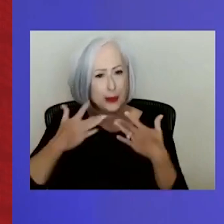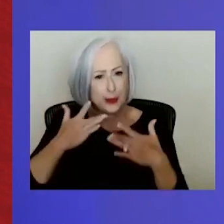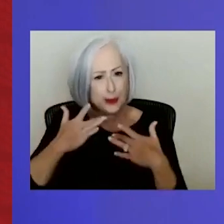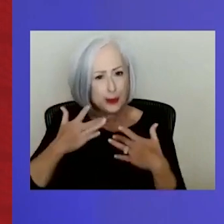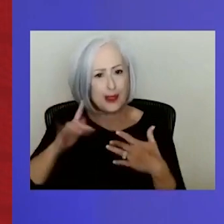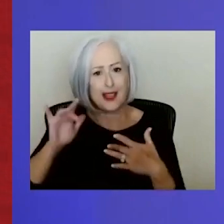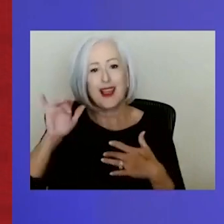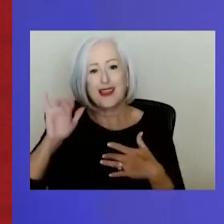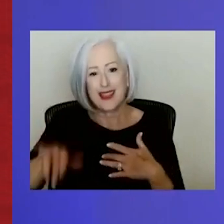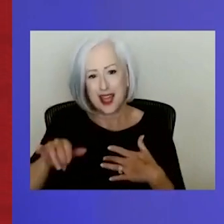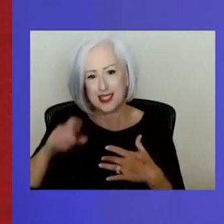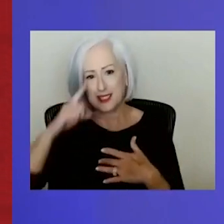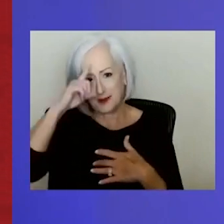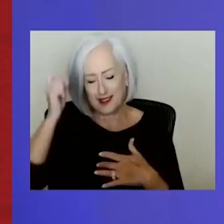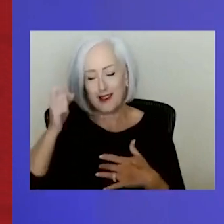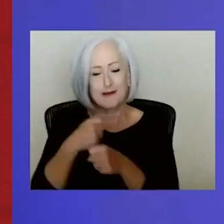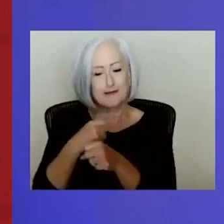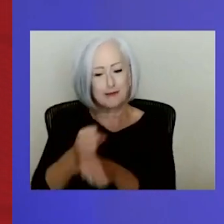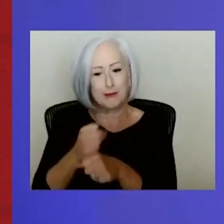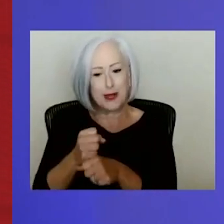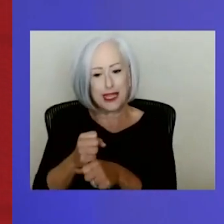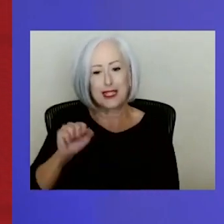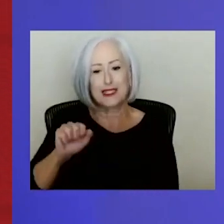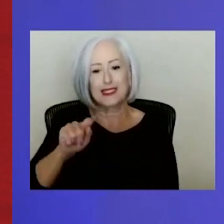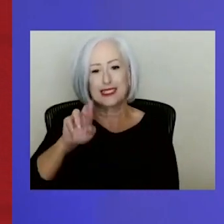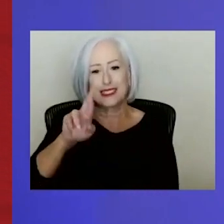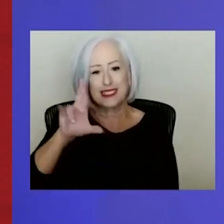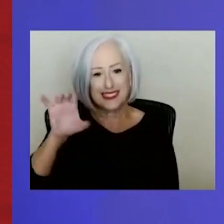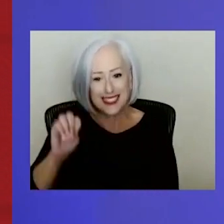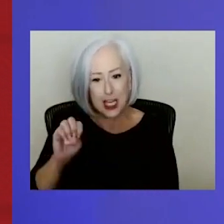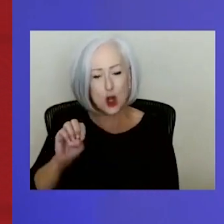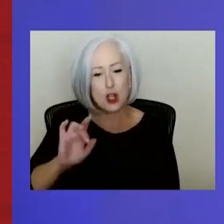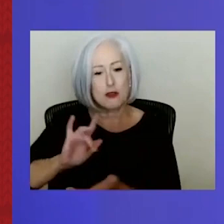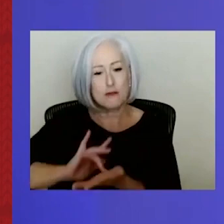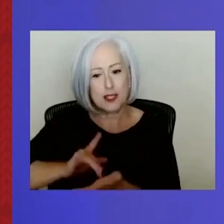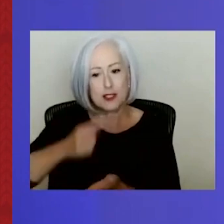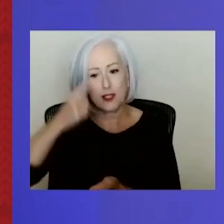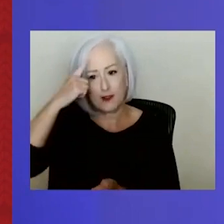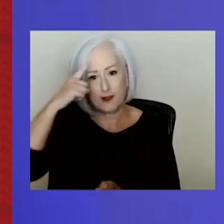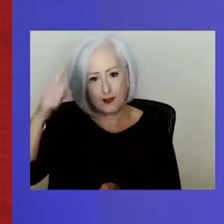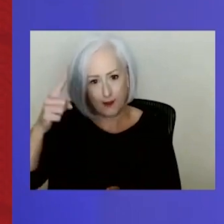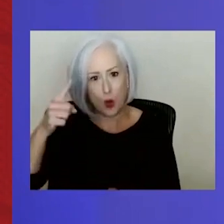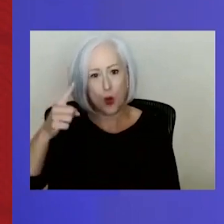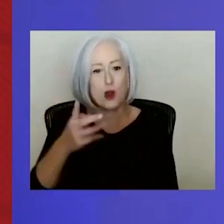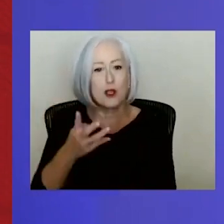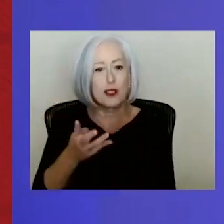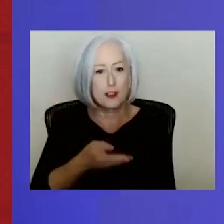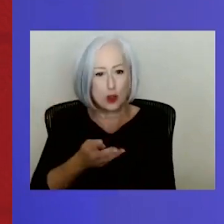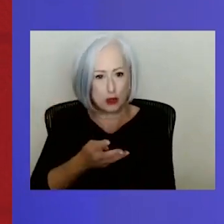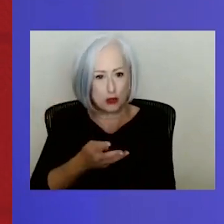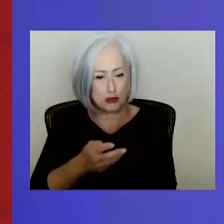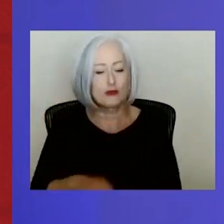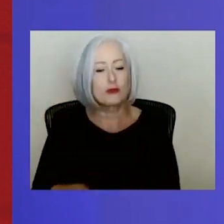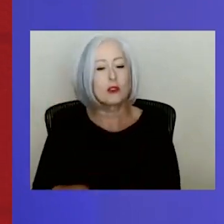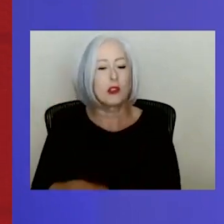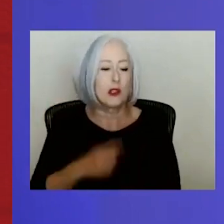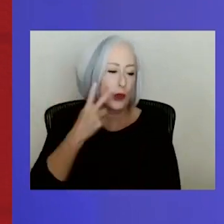producing a sterile medication for injection. And so we commonly see all kinds of different things: pain